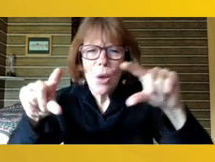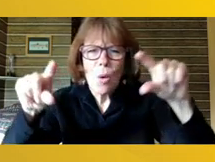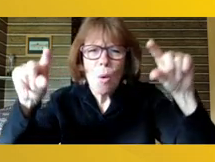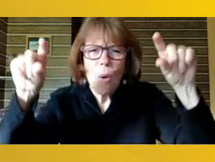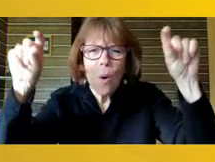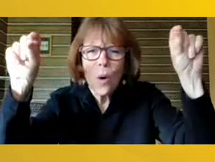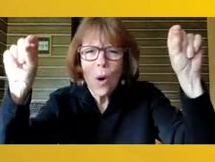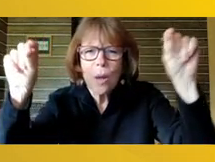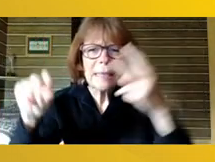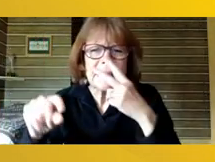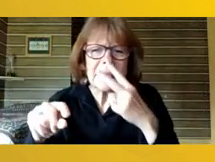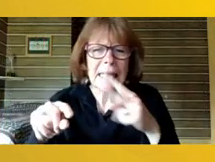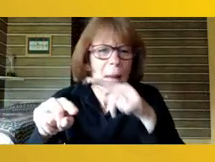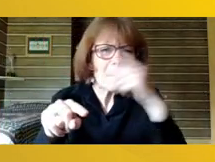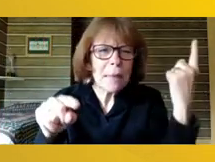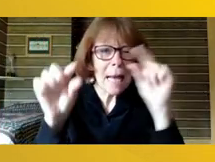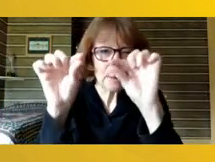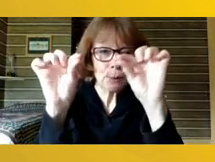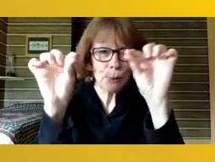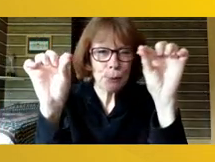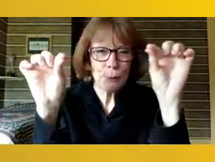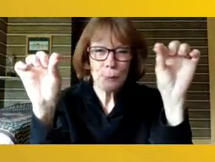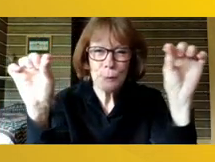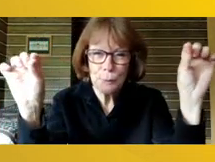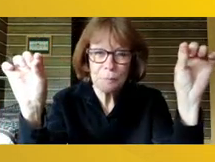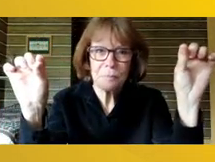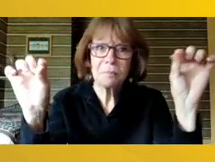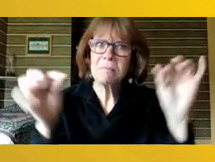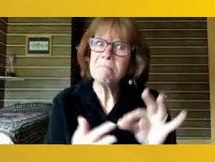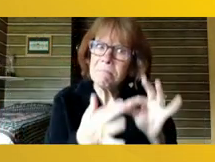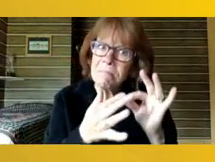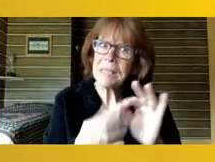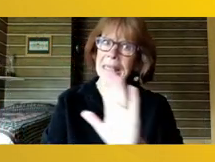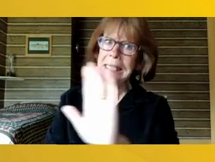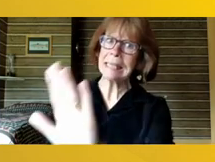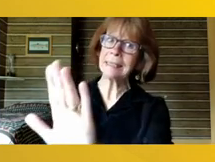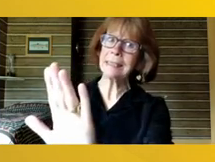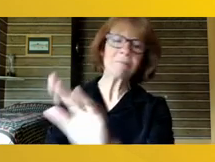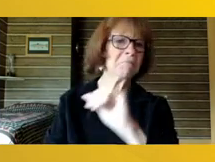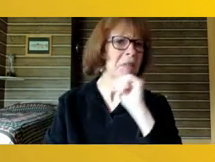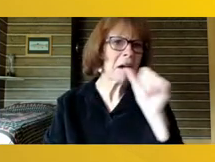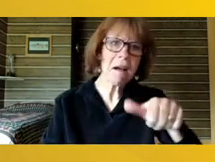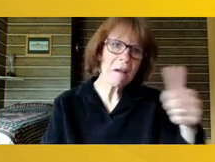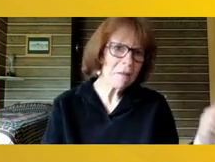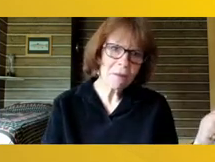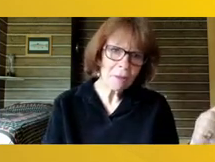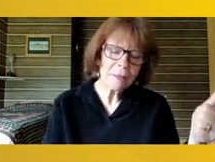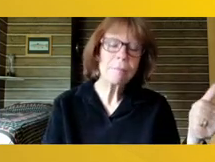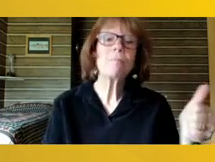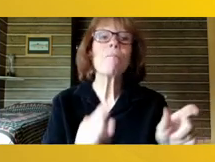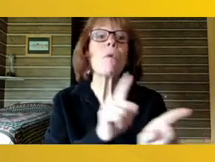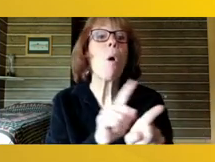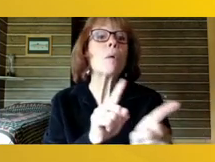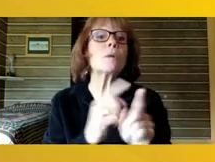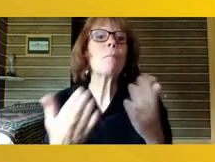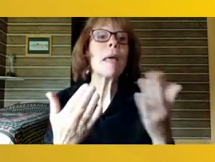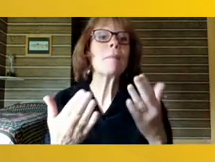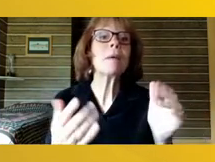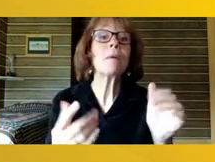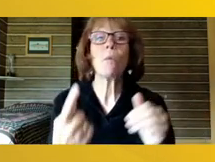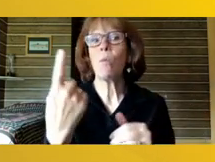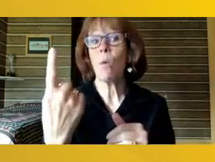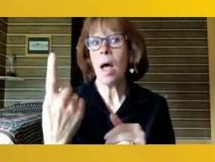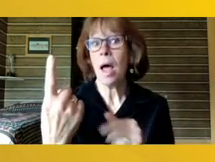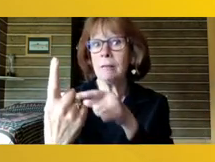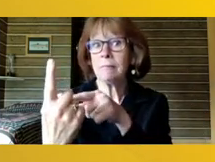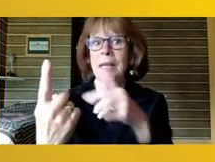tail, that is unique to an individual. Also, what's unique to an individual humpback whale is the